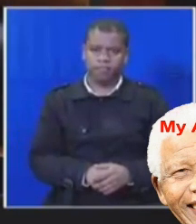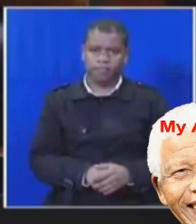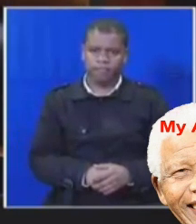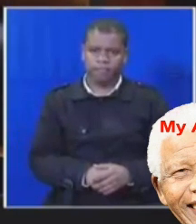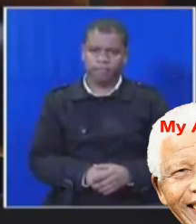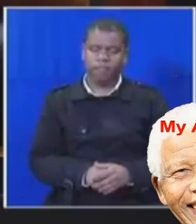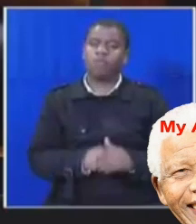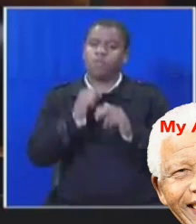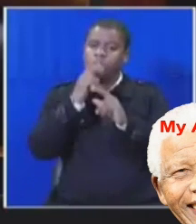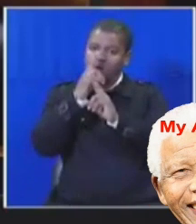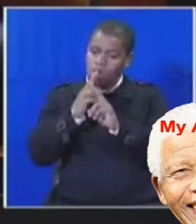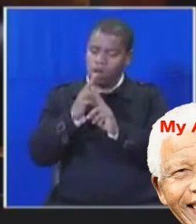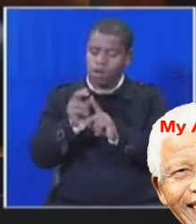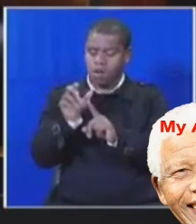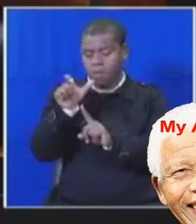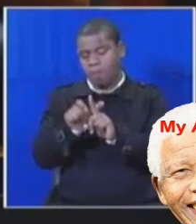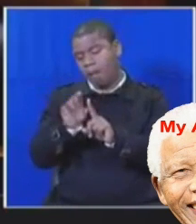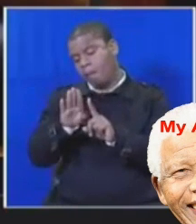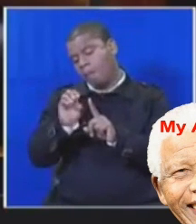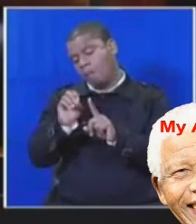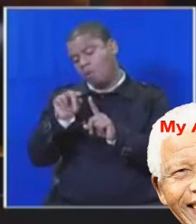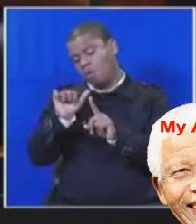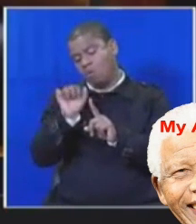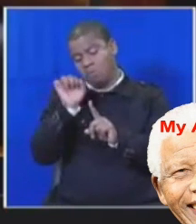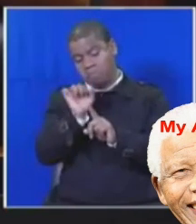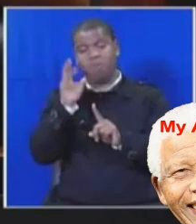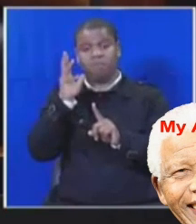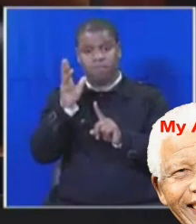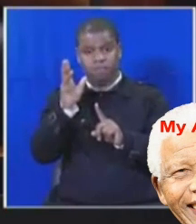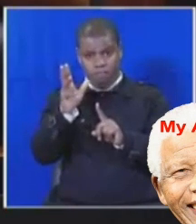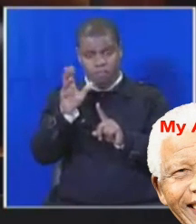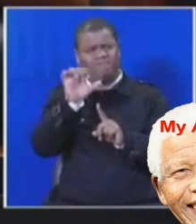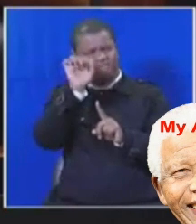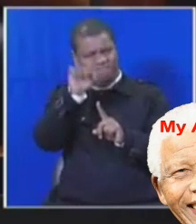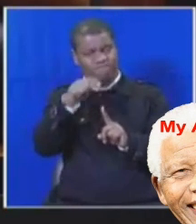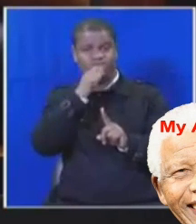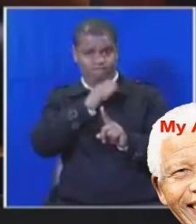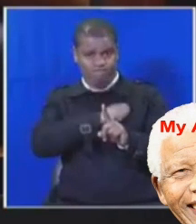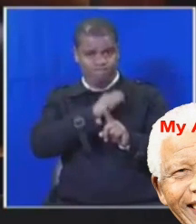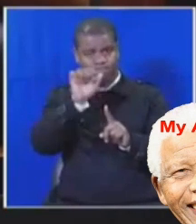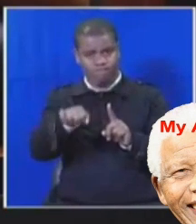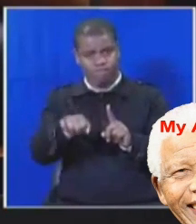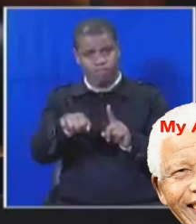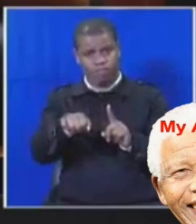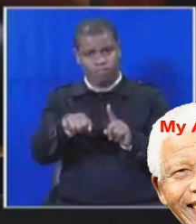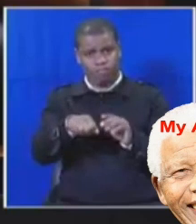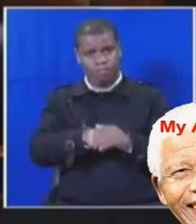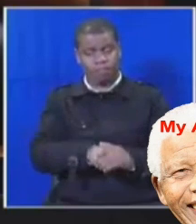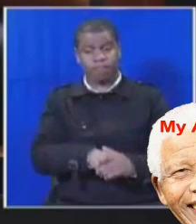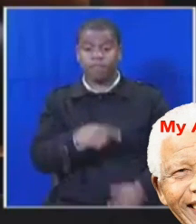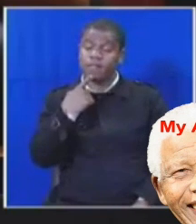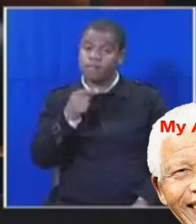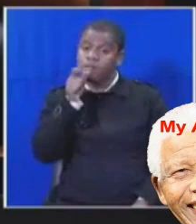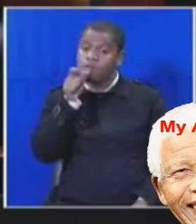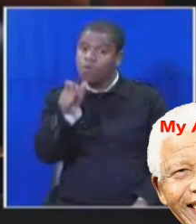Honorable Bongo, in his speech, indeed made a comment.